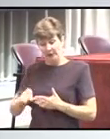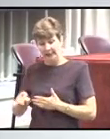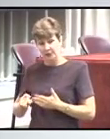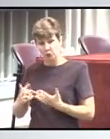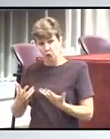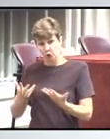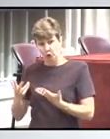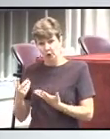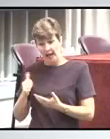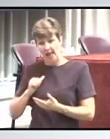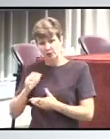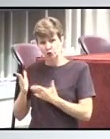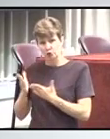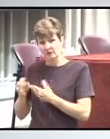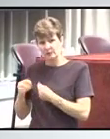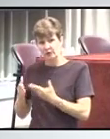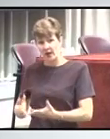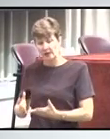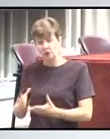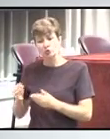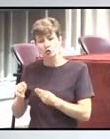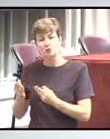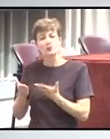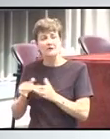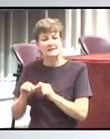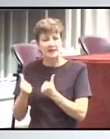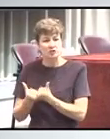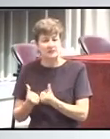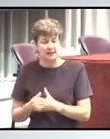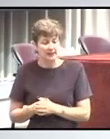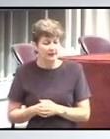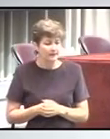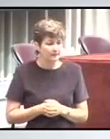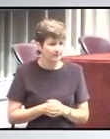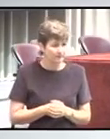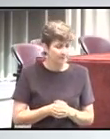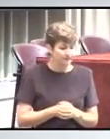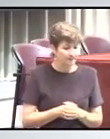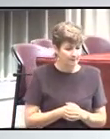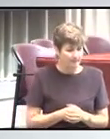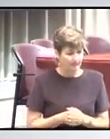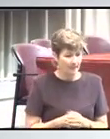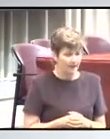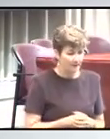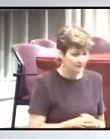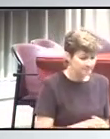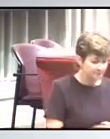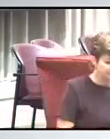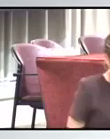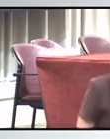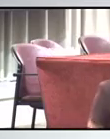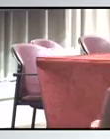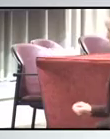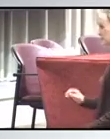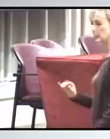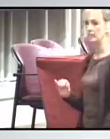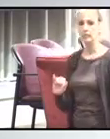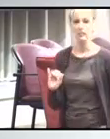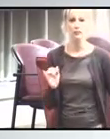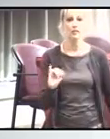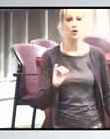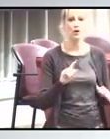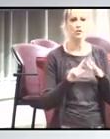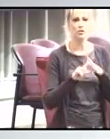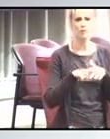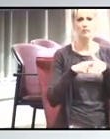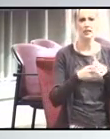were as a service provider or service agency. We also began, I